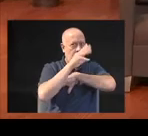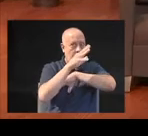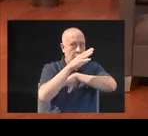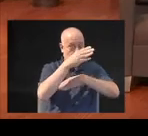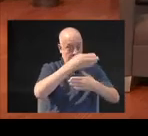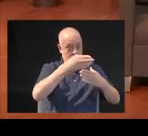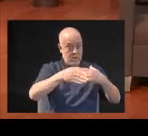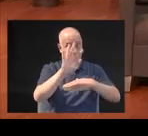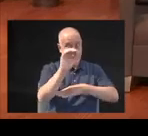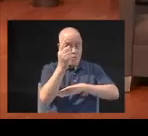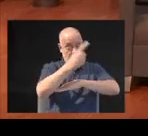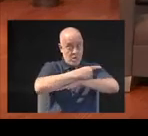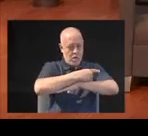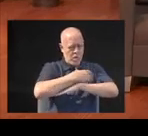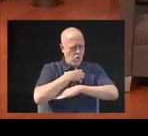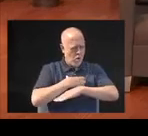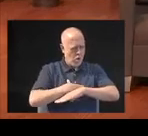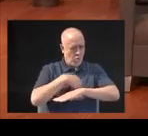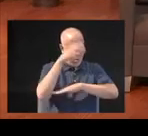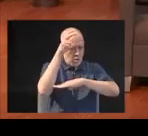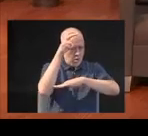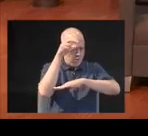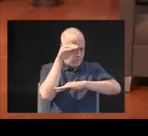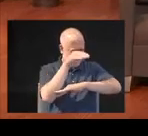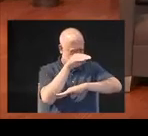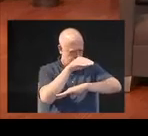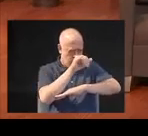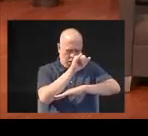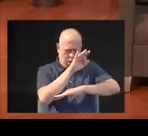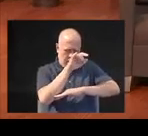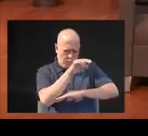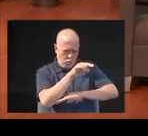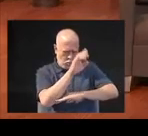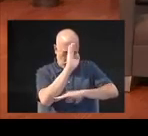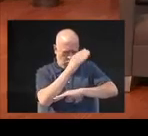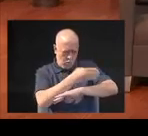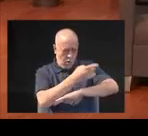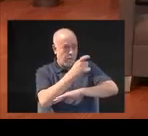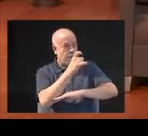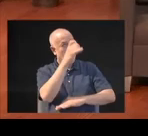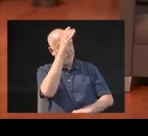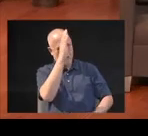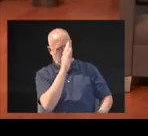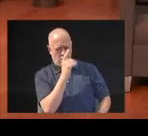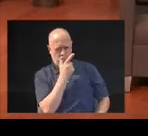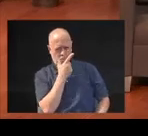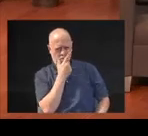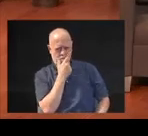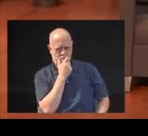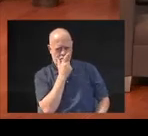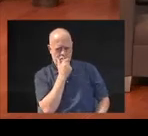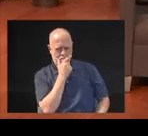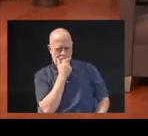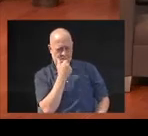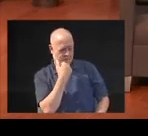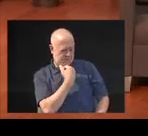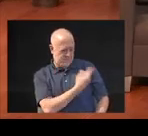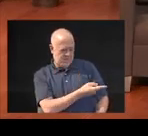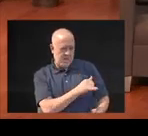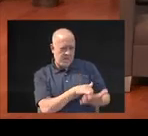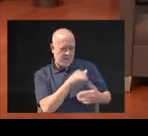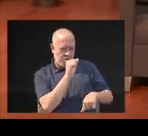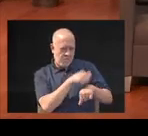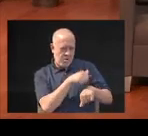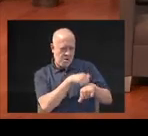hungry. The devil said to him, "If you are the Son of God, tell this stone to become